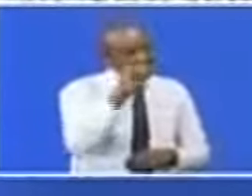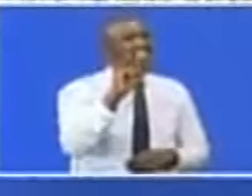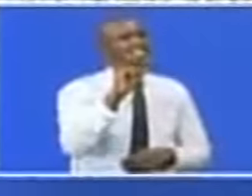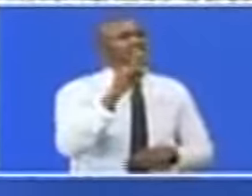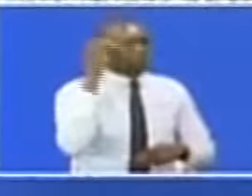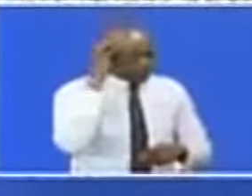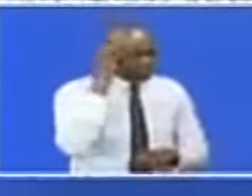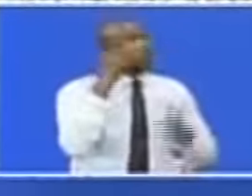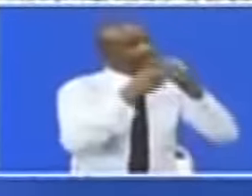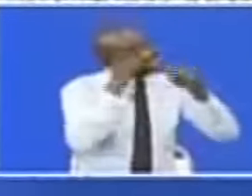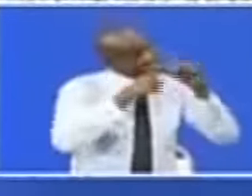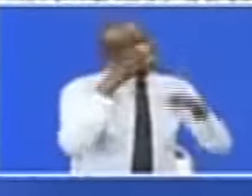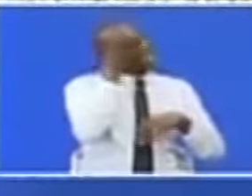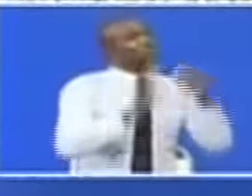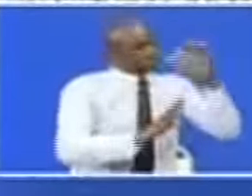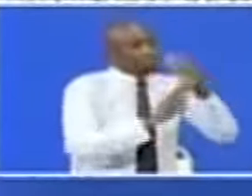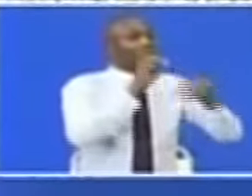for another 8 years.